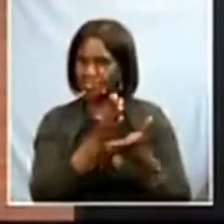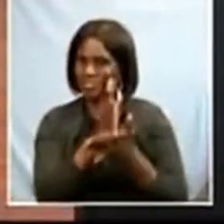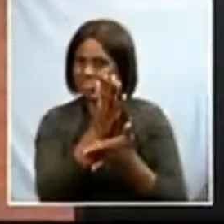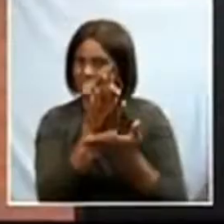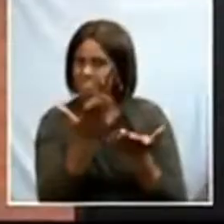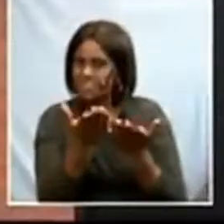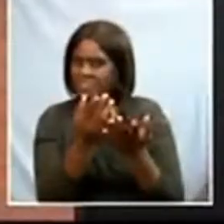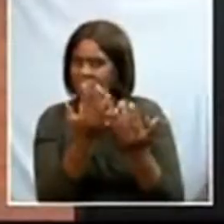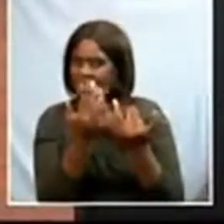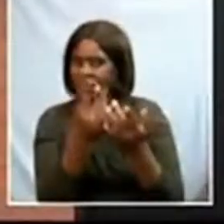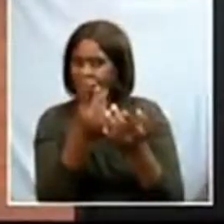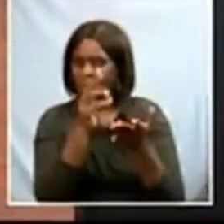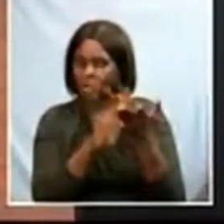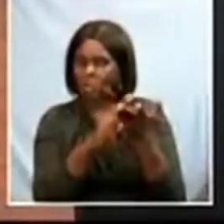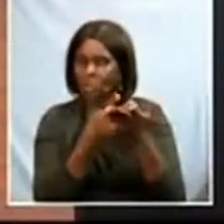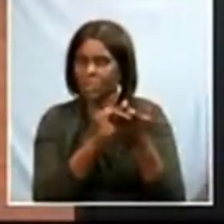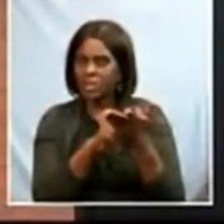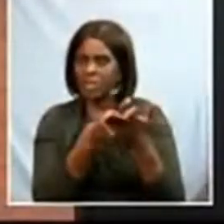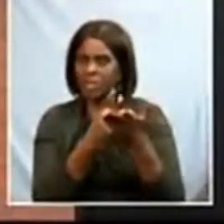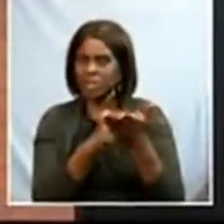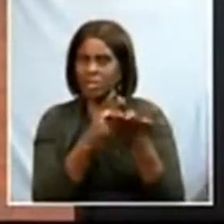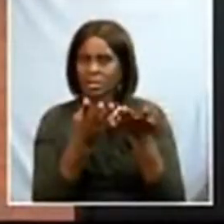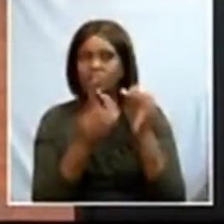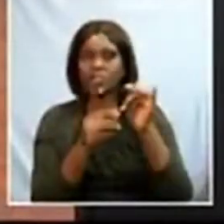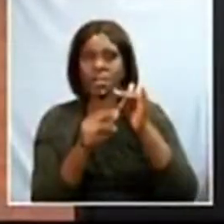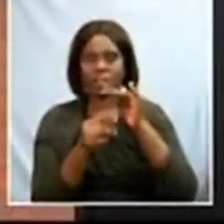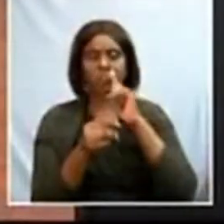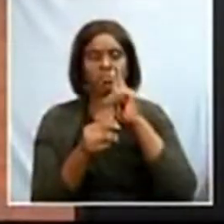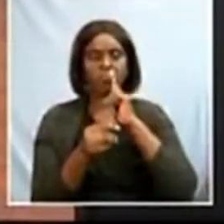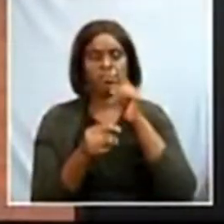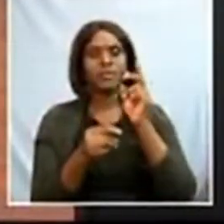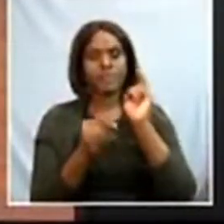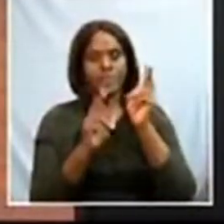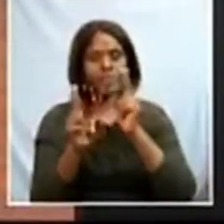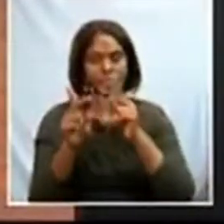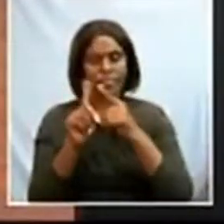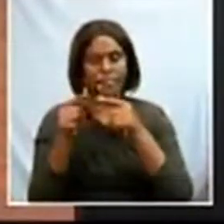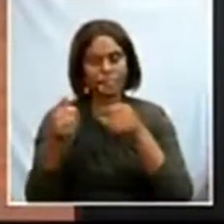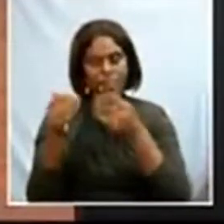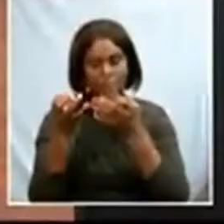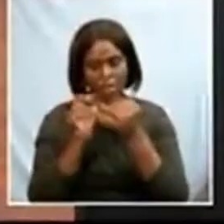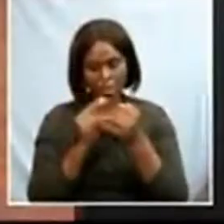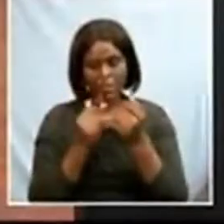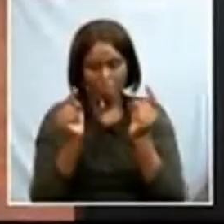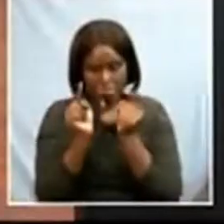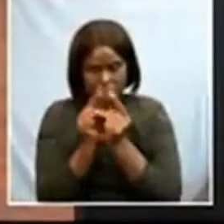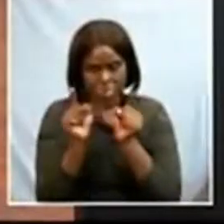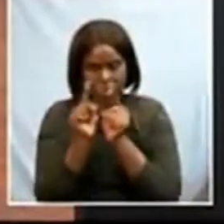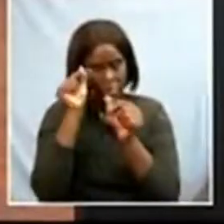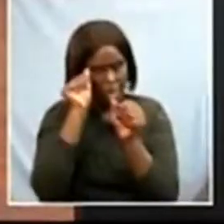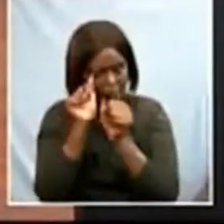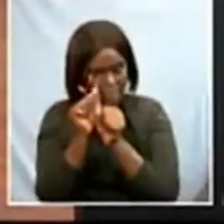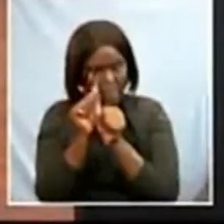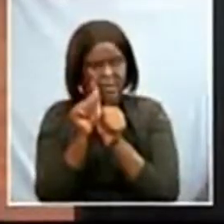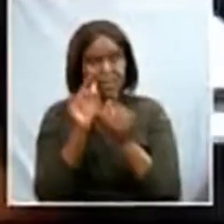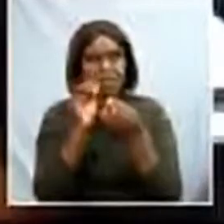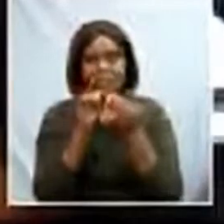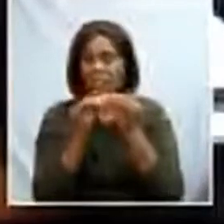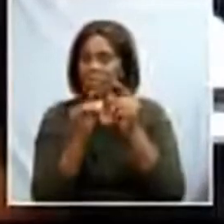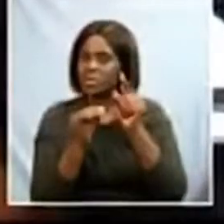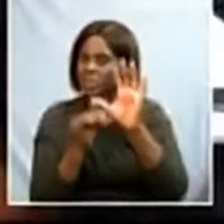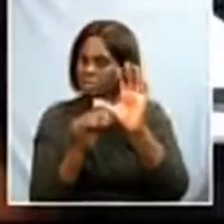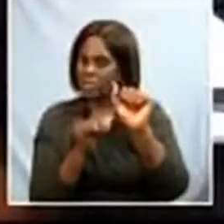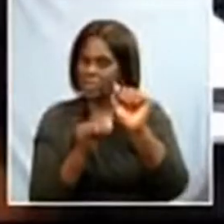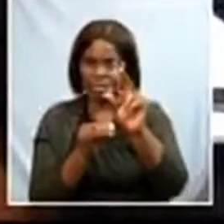Just yes or no? You are witness. Yes, Chair, they responded, but they wanted us to meet and agree on the figures because according yes. to